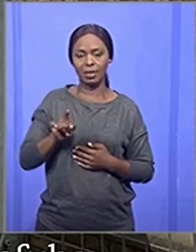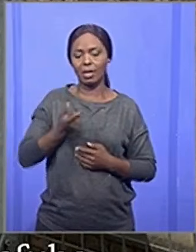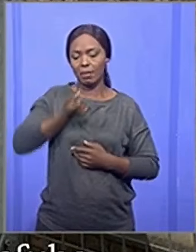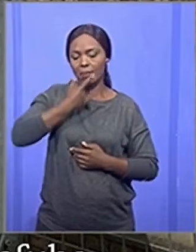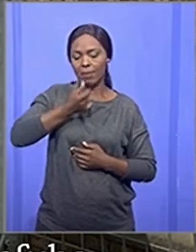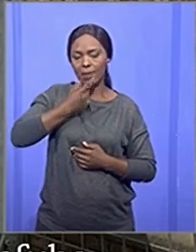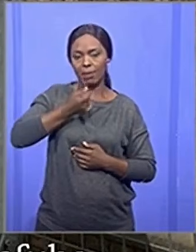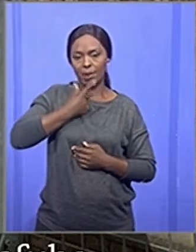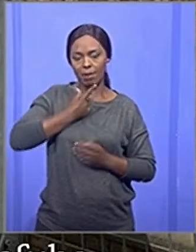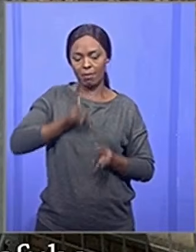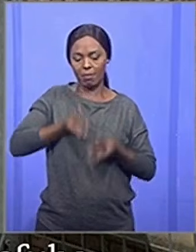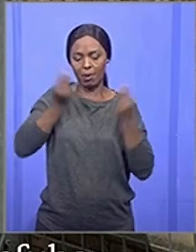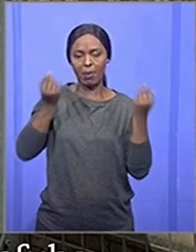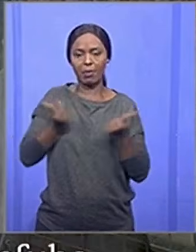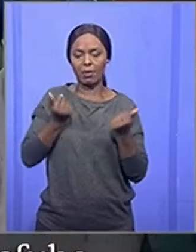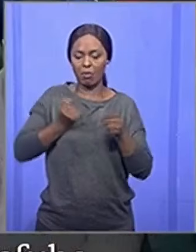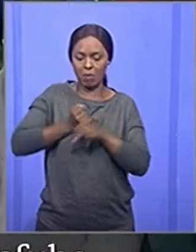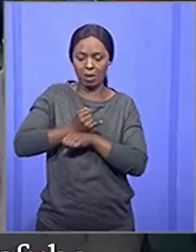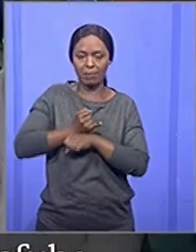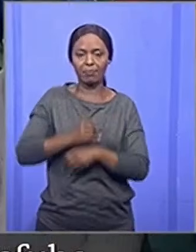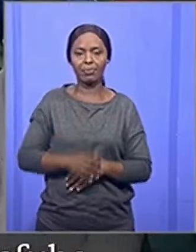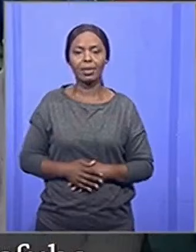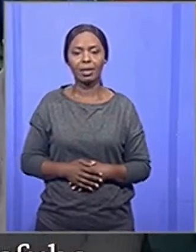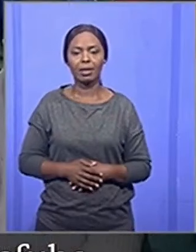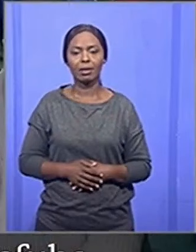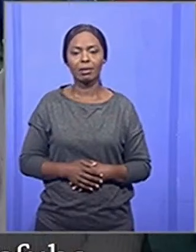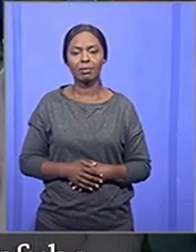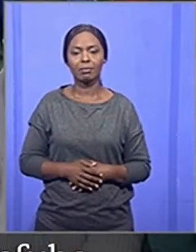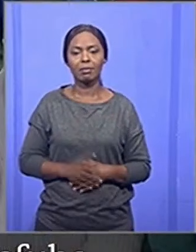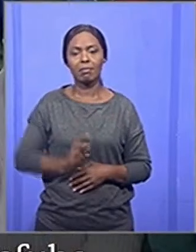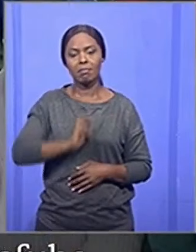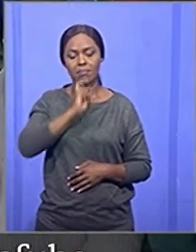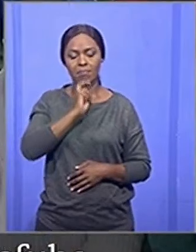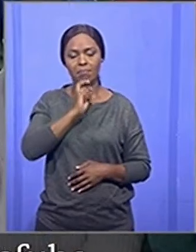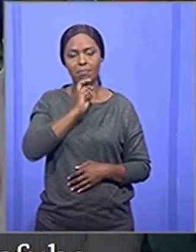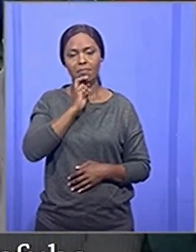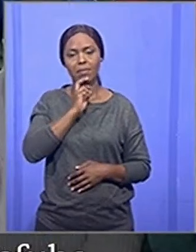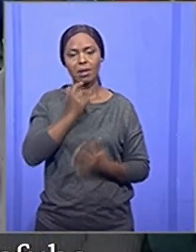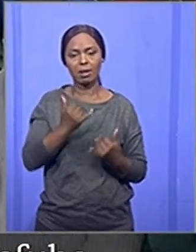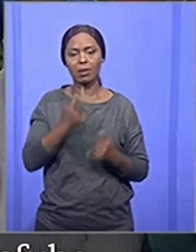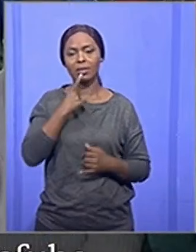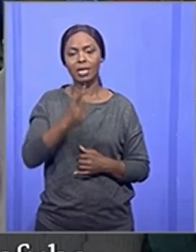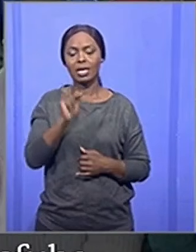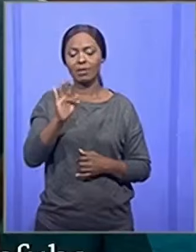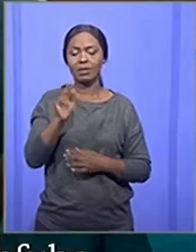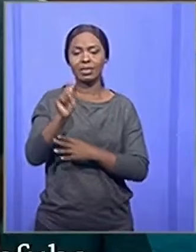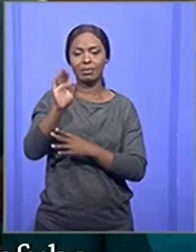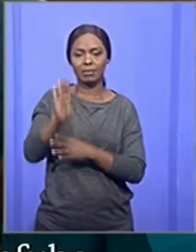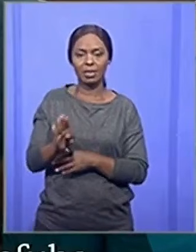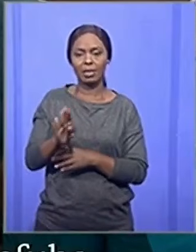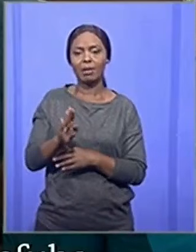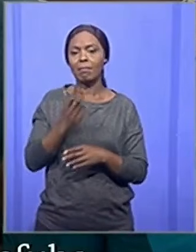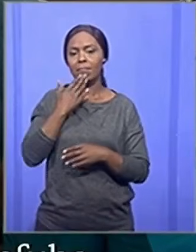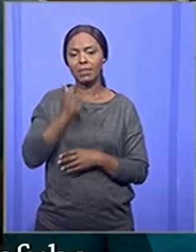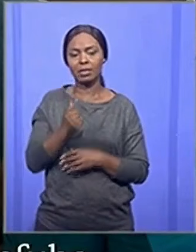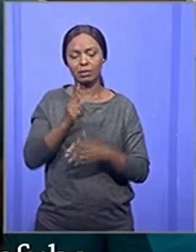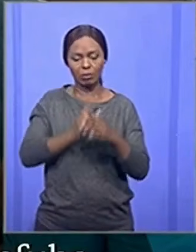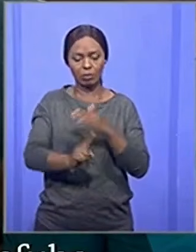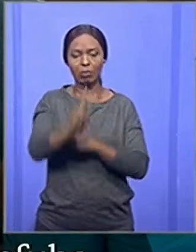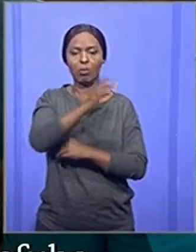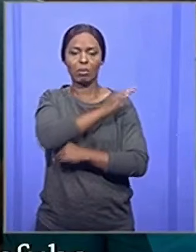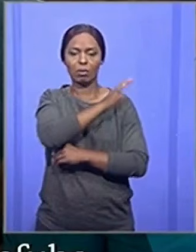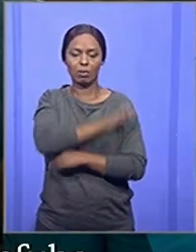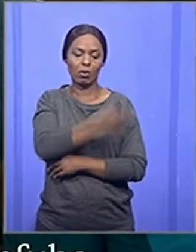medical attention as quickly as possible. Marena kgothaleditse ho potlakisetsa batho ba nang le matshwao a lefu lena ditsing tsa